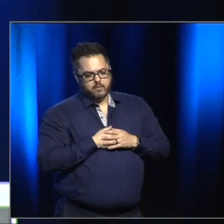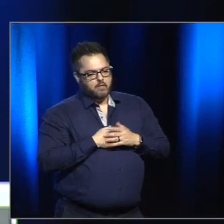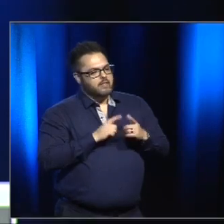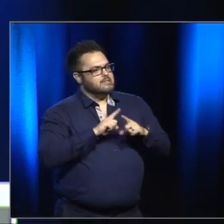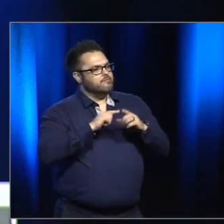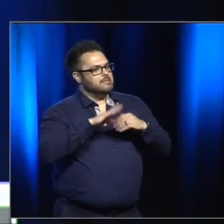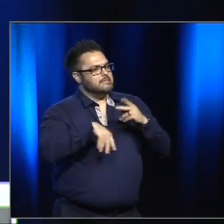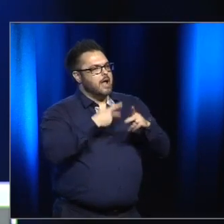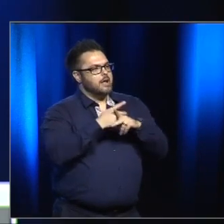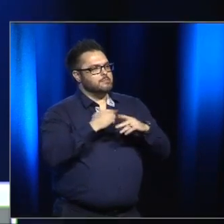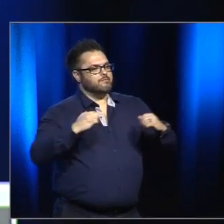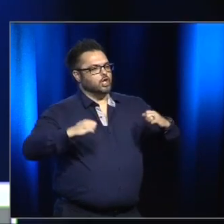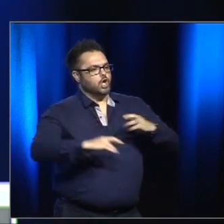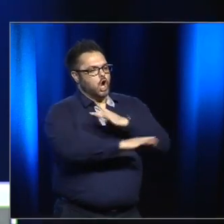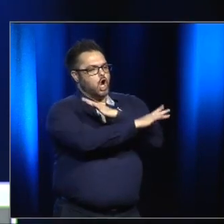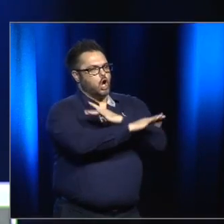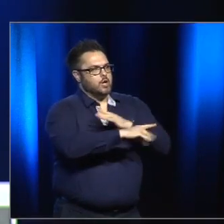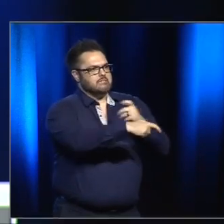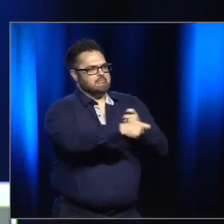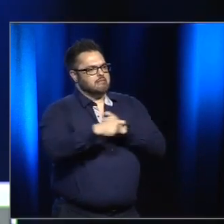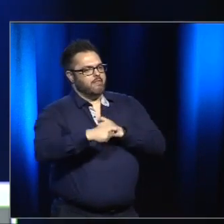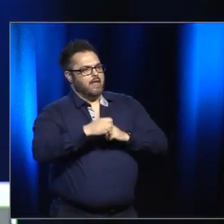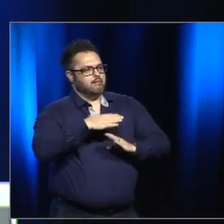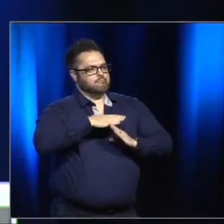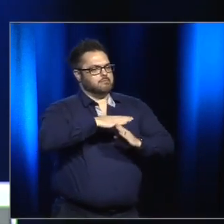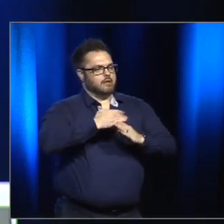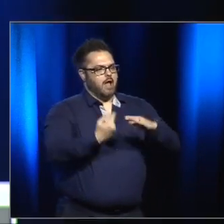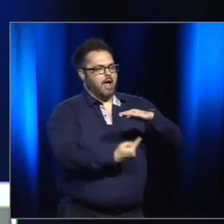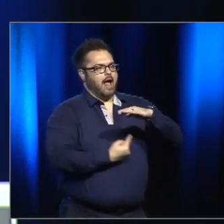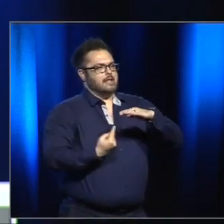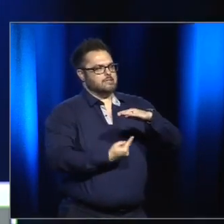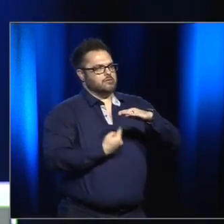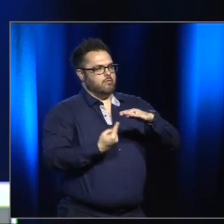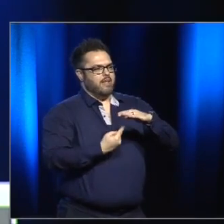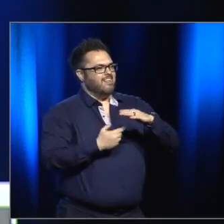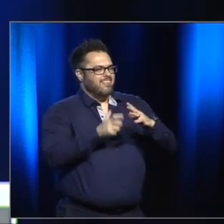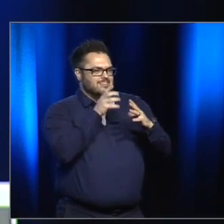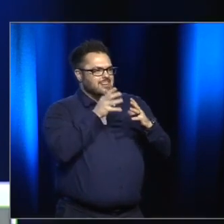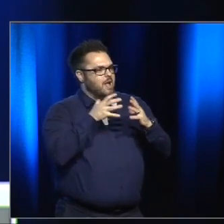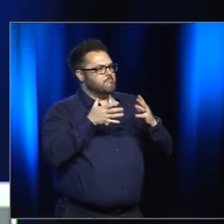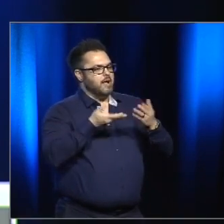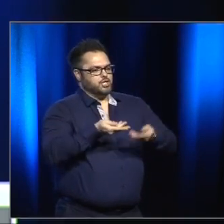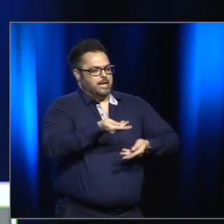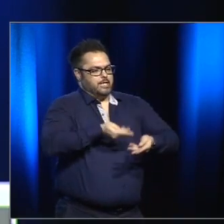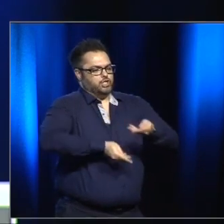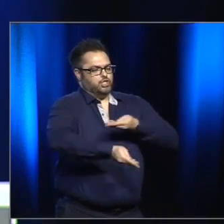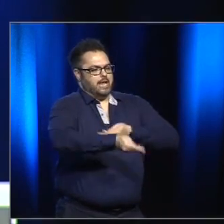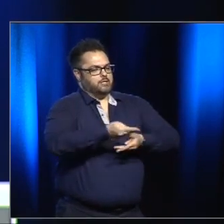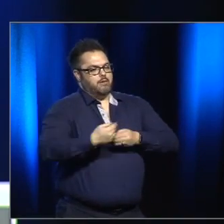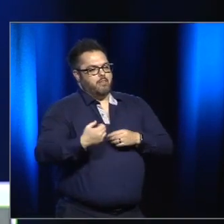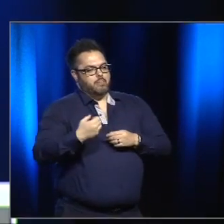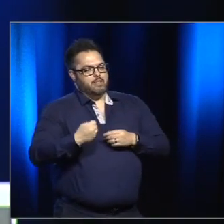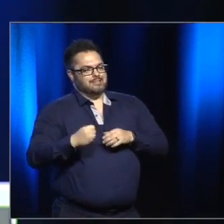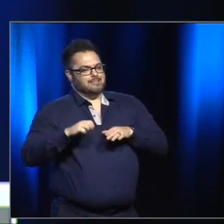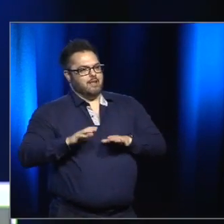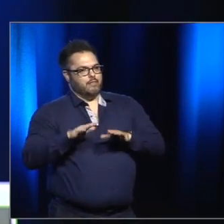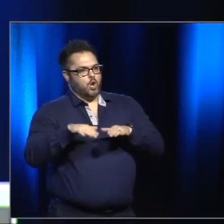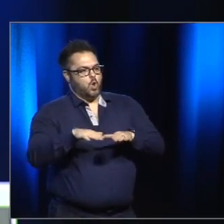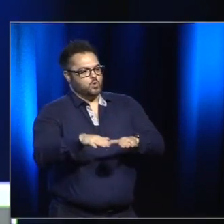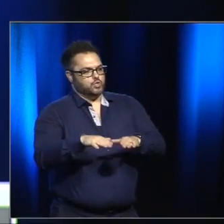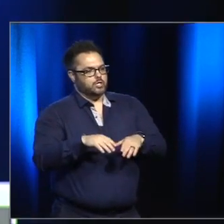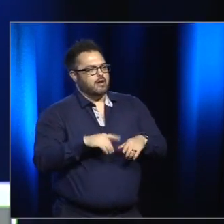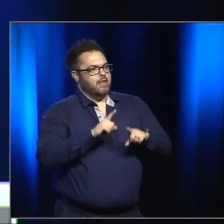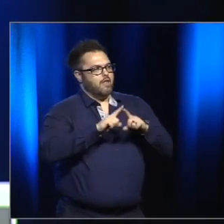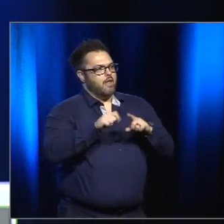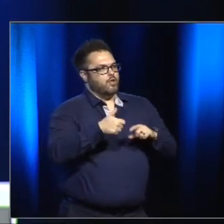really isolate the Antarctic ecosystem from the rest of the world. There's very little exchange between the Southern Ocean ecosystems and those